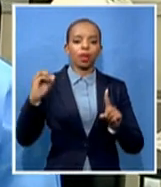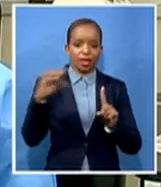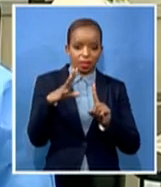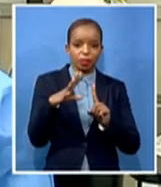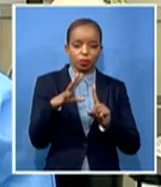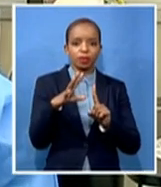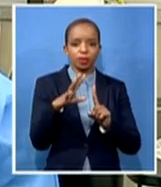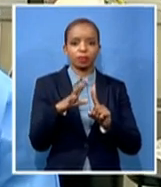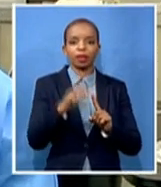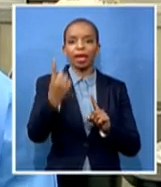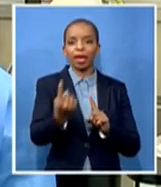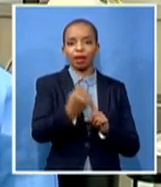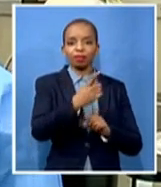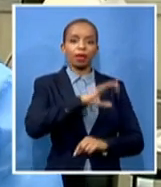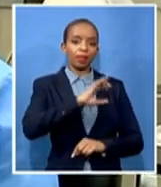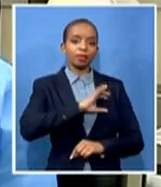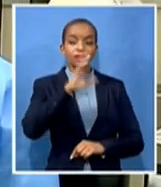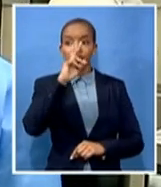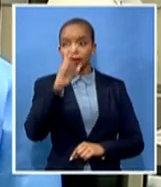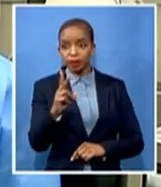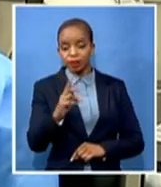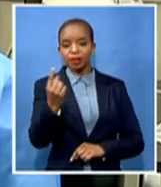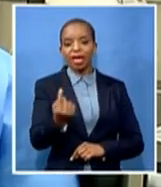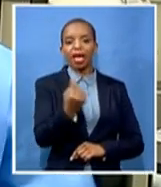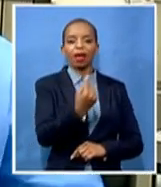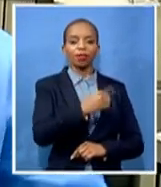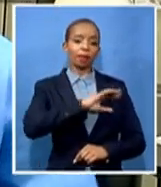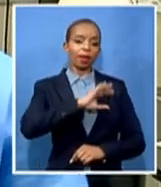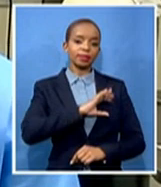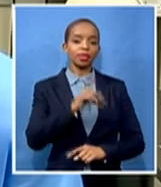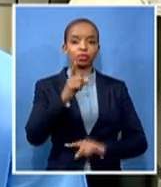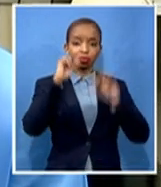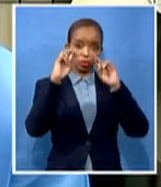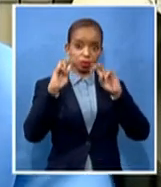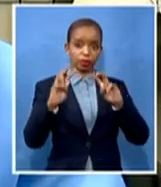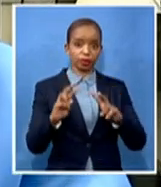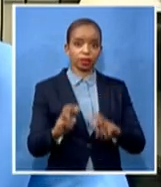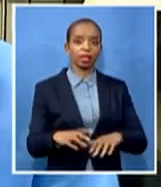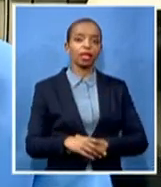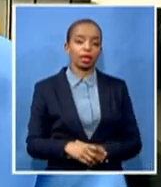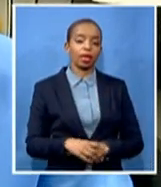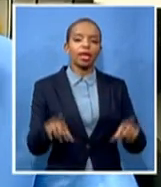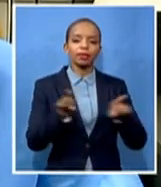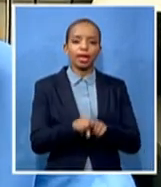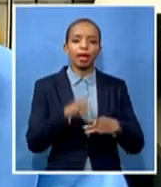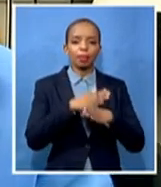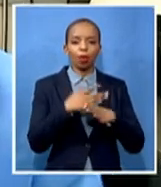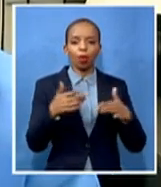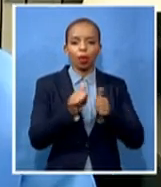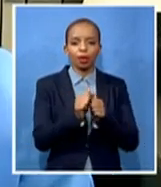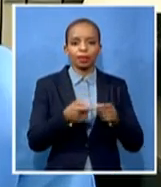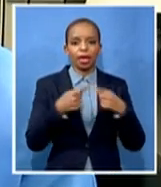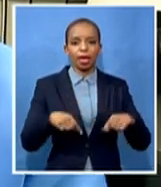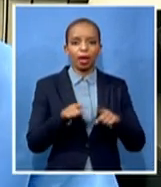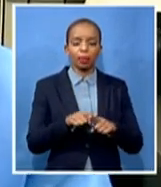we screen, and even with our colleagues who have joined us just to help us out, just to add to our staff, to help us with the patient